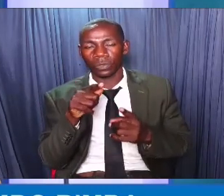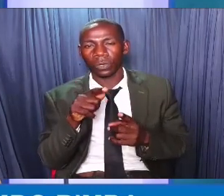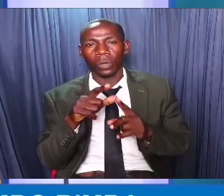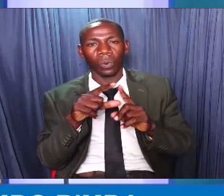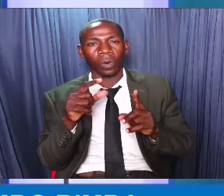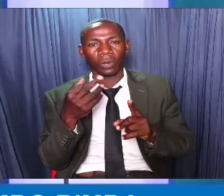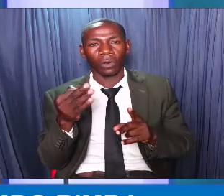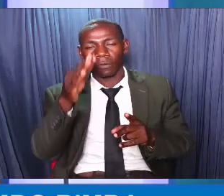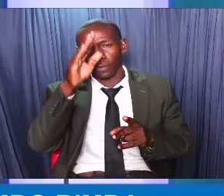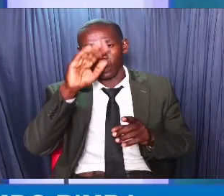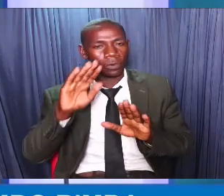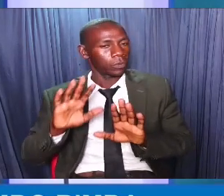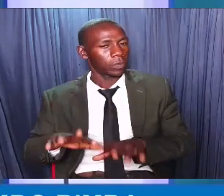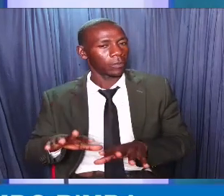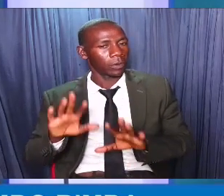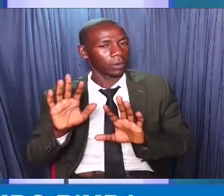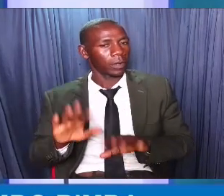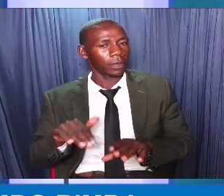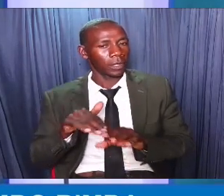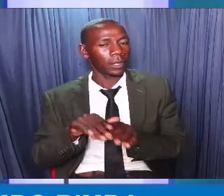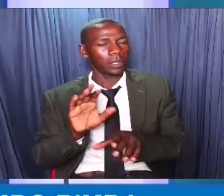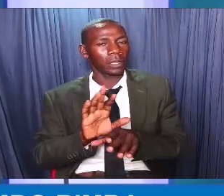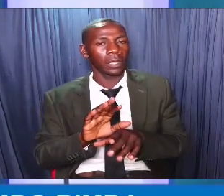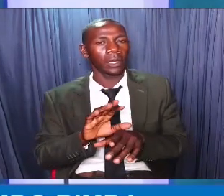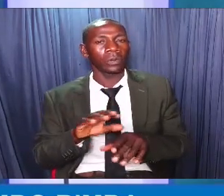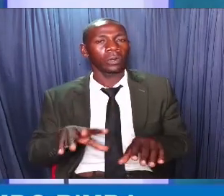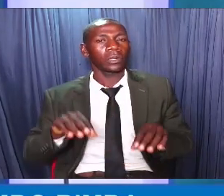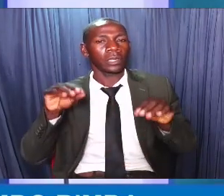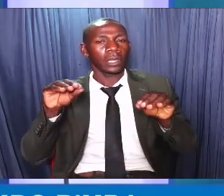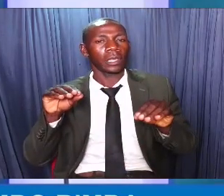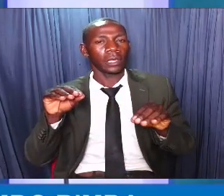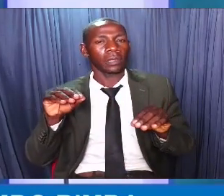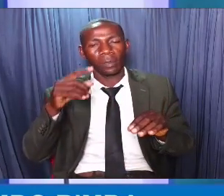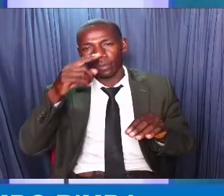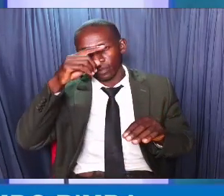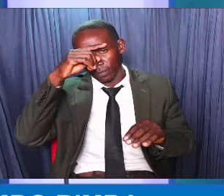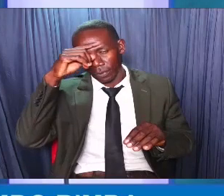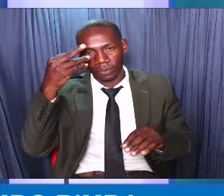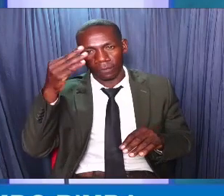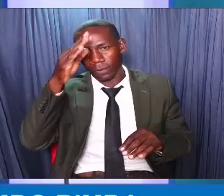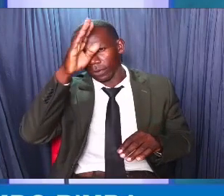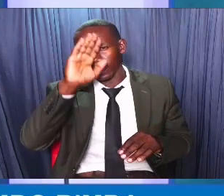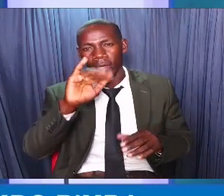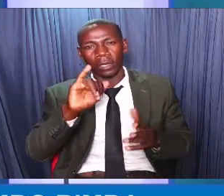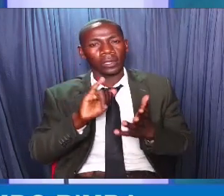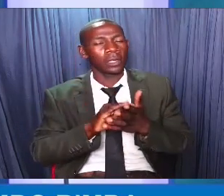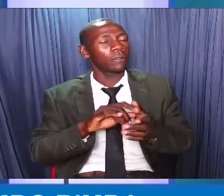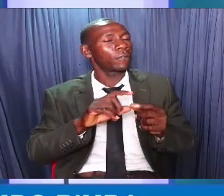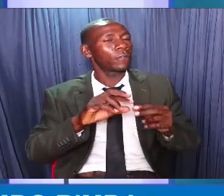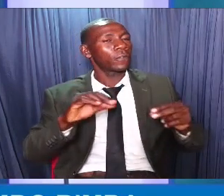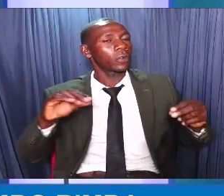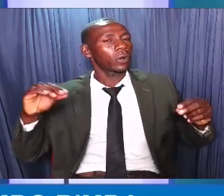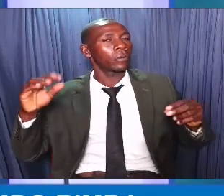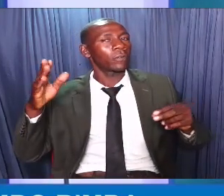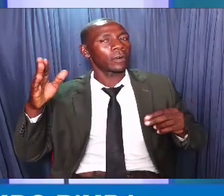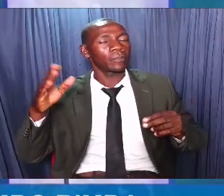mayaacha hapa hapa. You leave the words of God right here in church. Maana hamuyachukulii ni ya Mungu. Because you don't feel the. Ndio maana wambali wanaona mema. That's why those